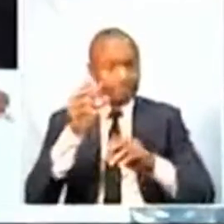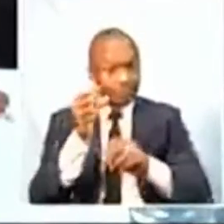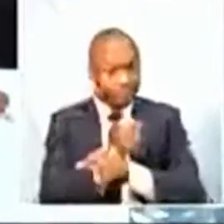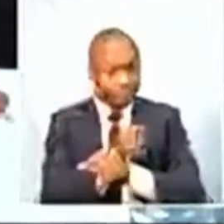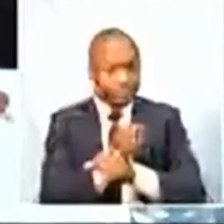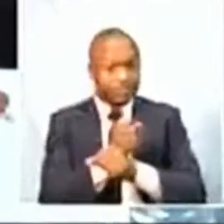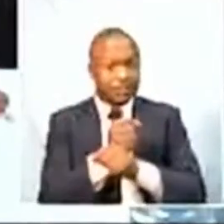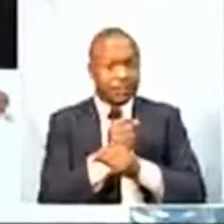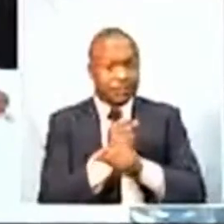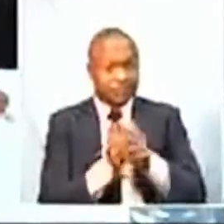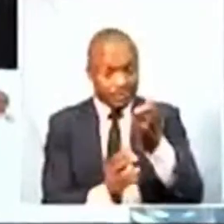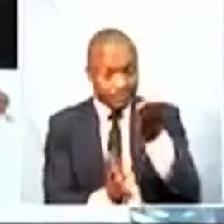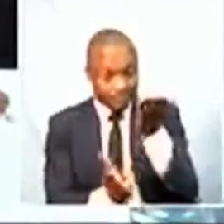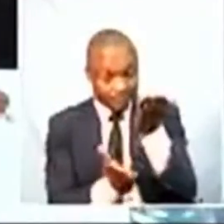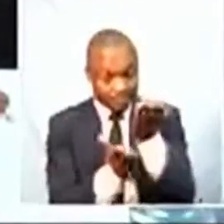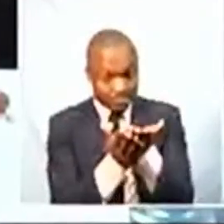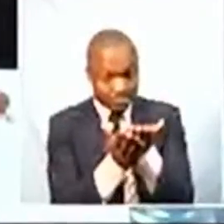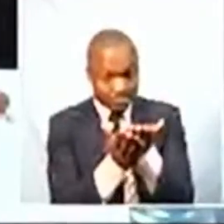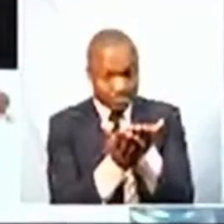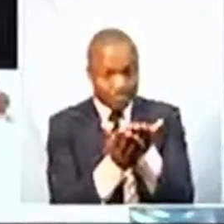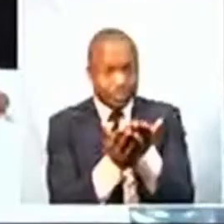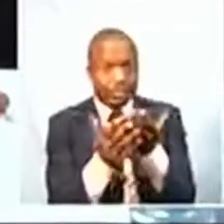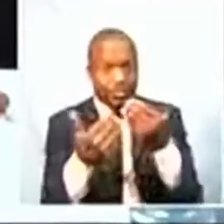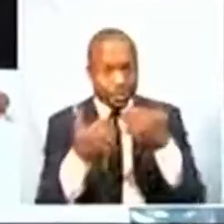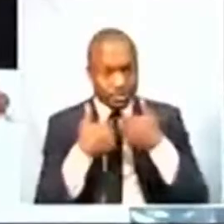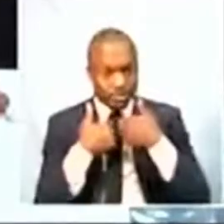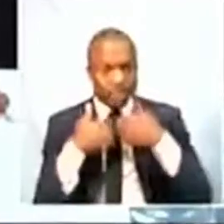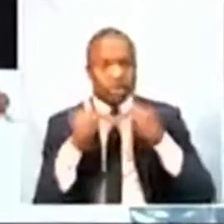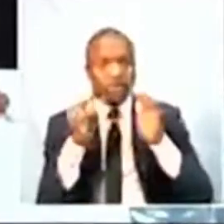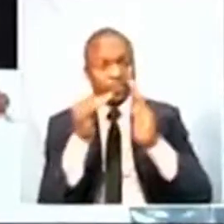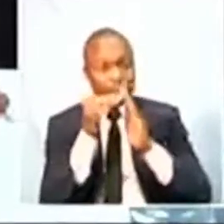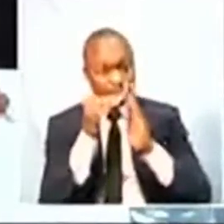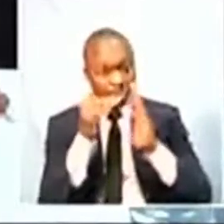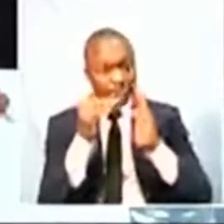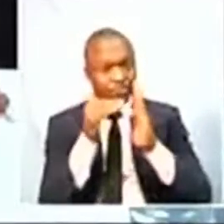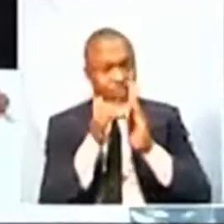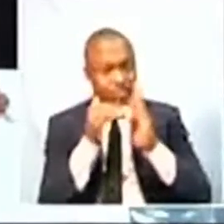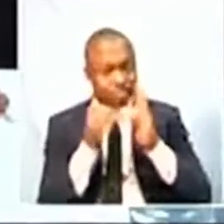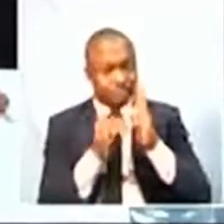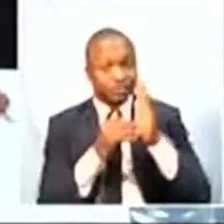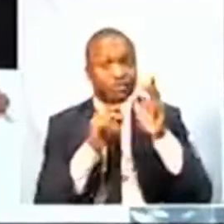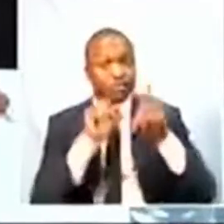Then in the appendix, we have a list of those that defaulted